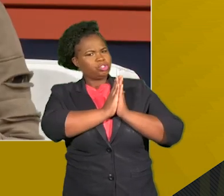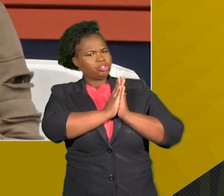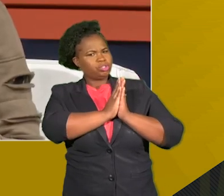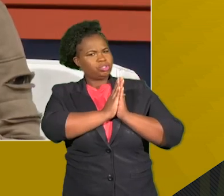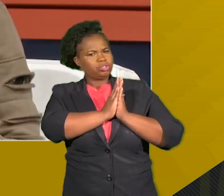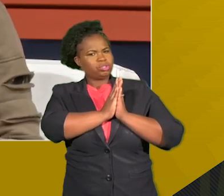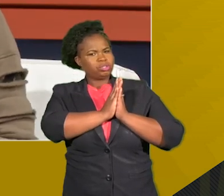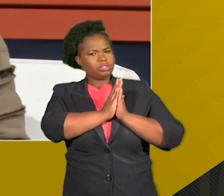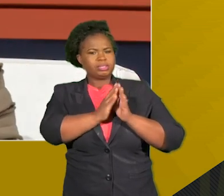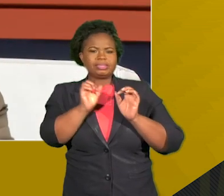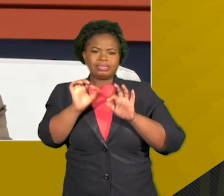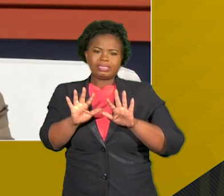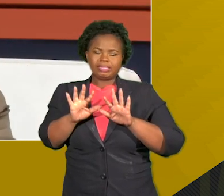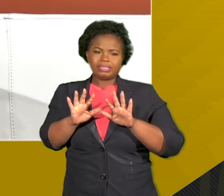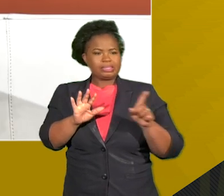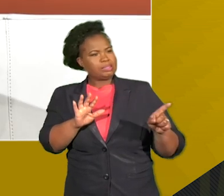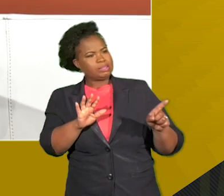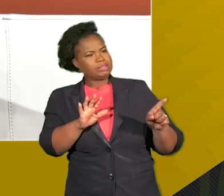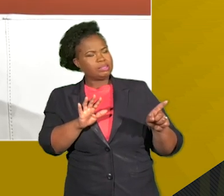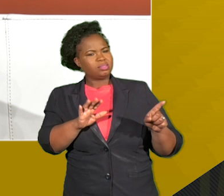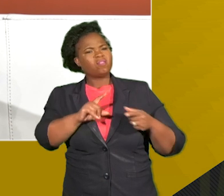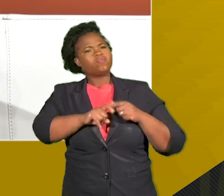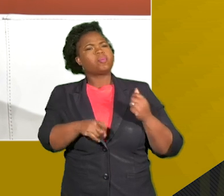10% Please repeat your question.